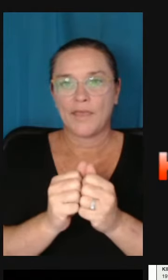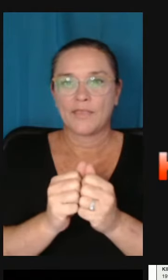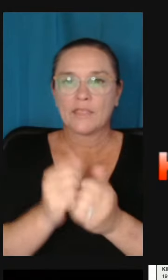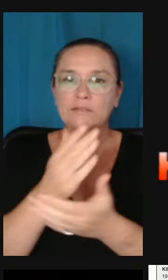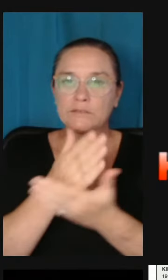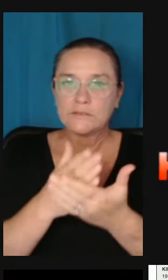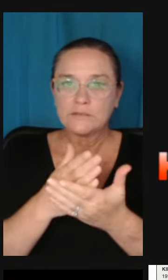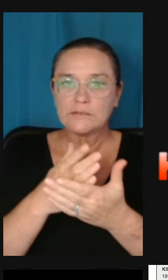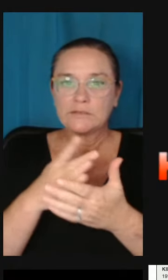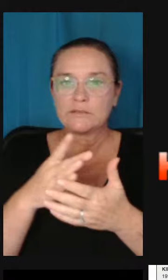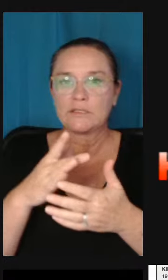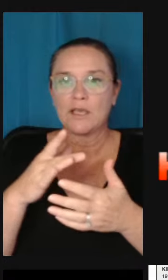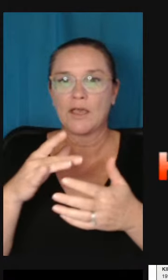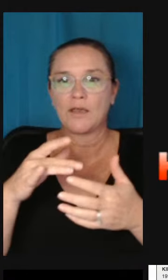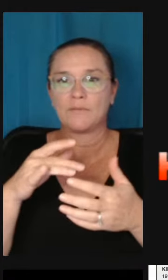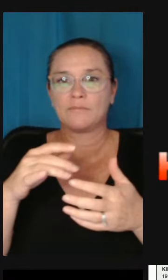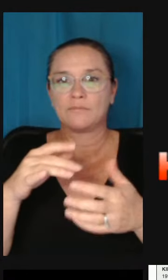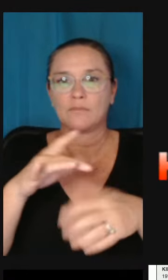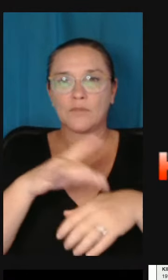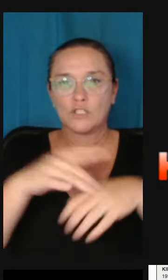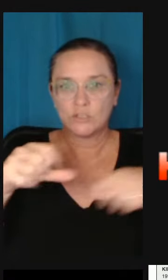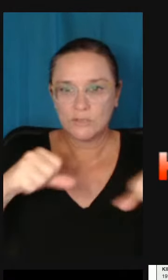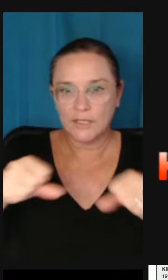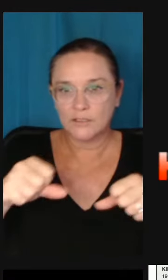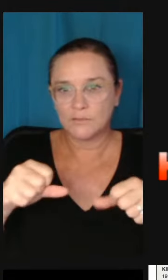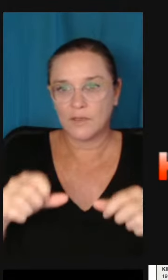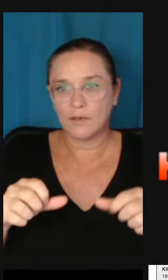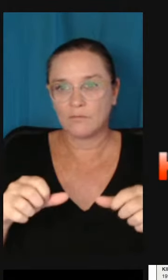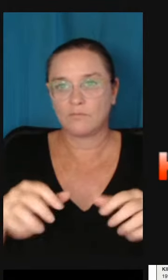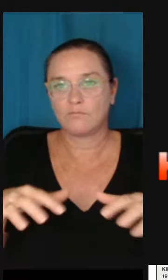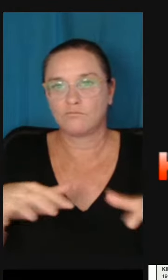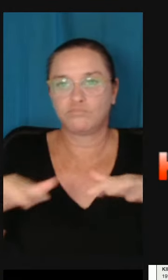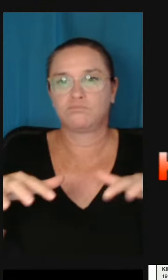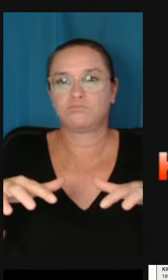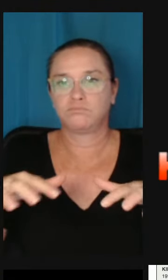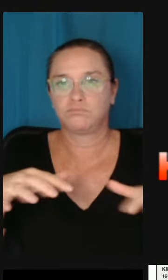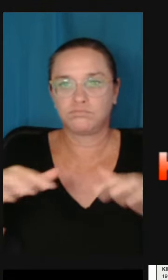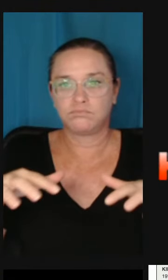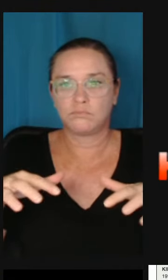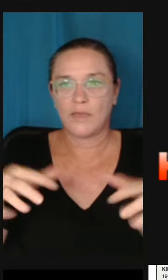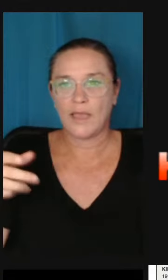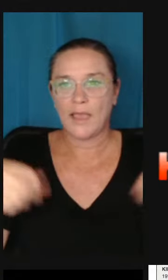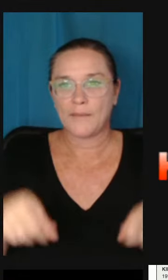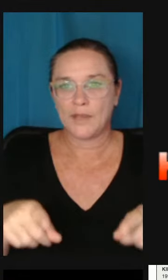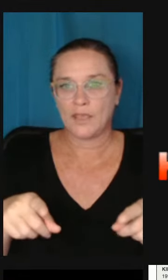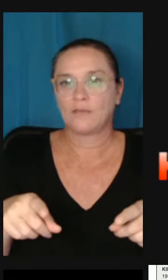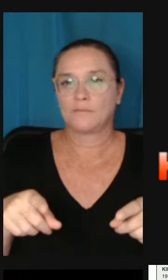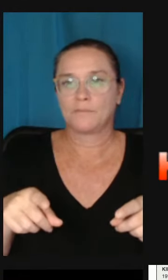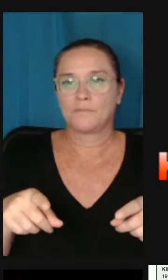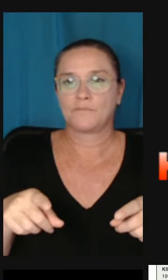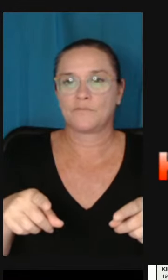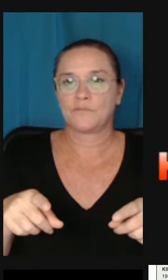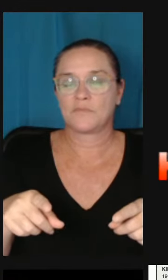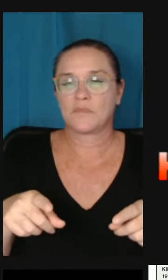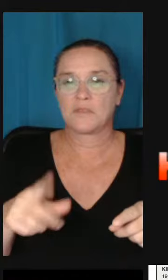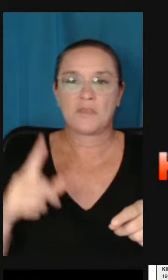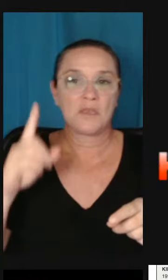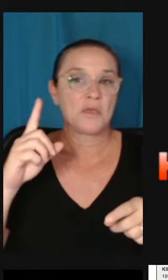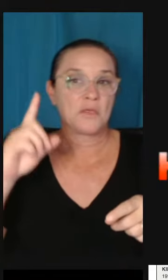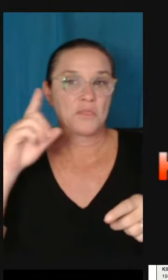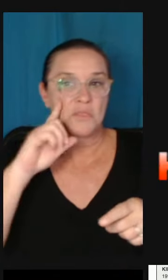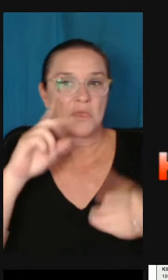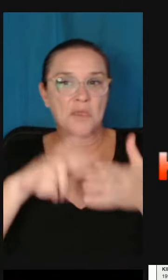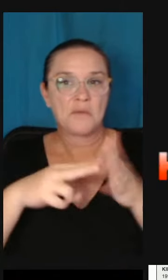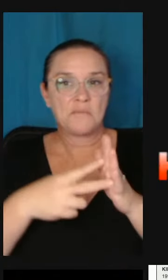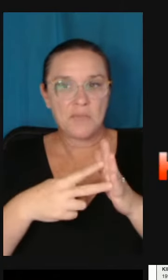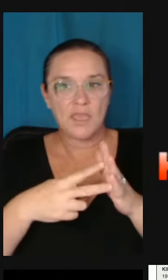seismic tremor bursts punctuating the signal that suggests irregular gas pistoning